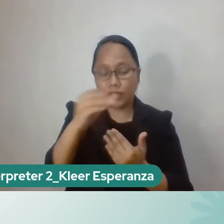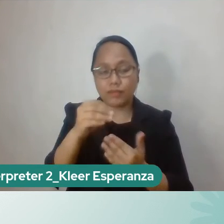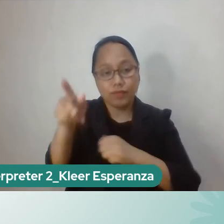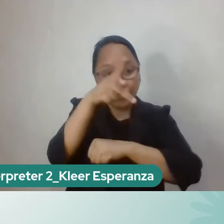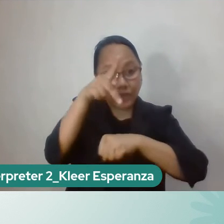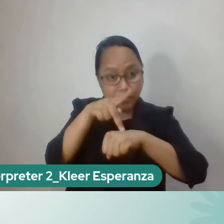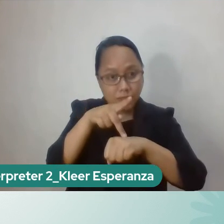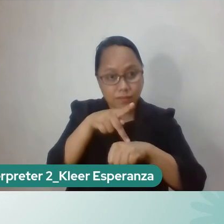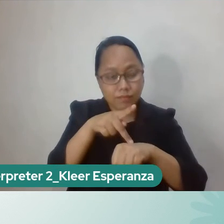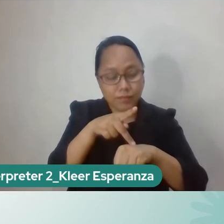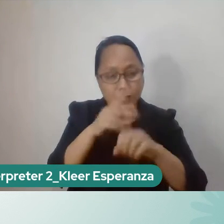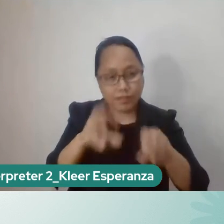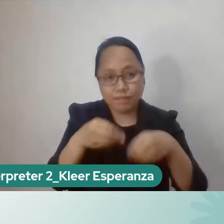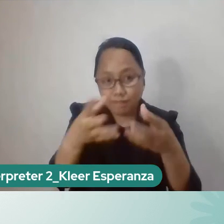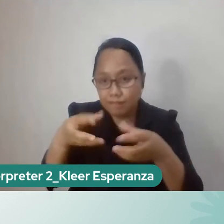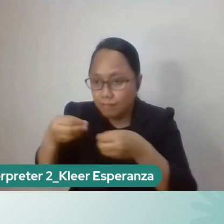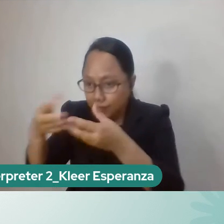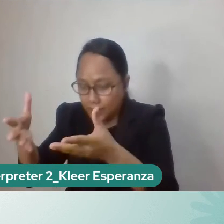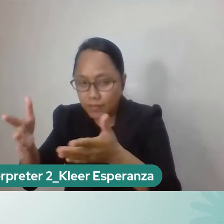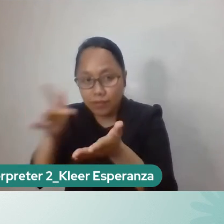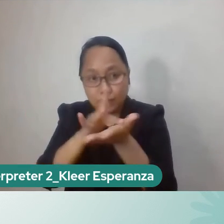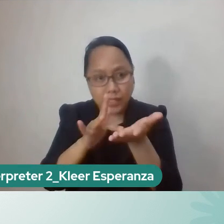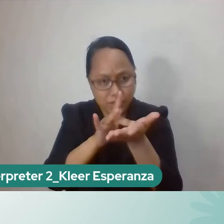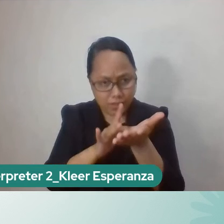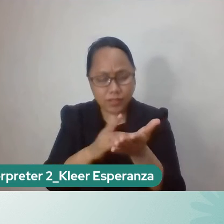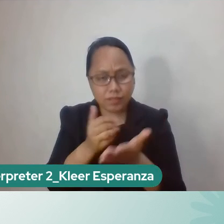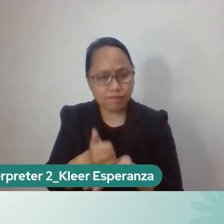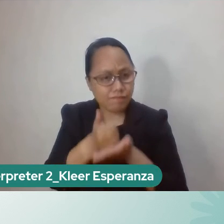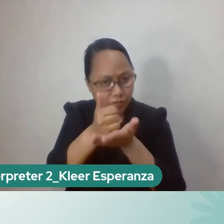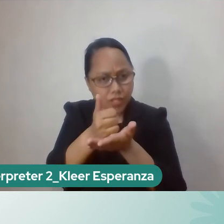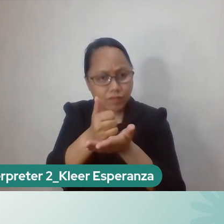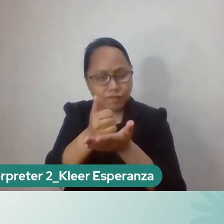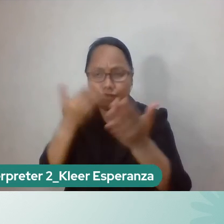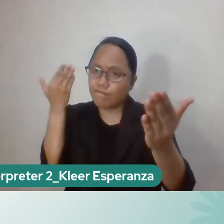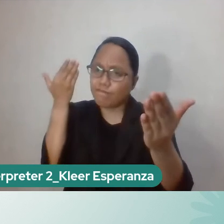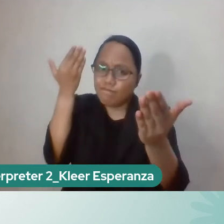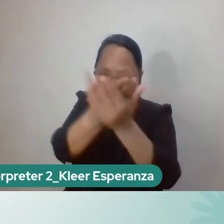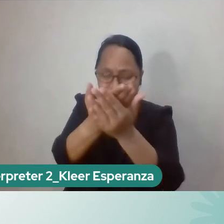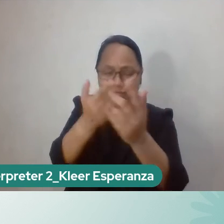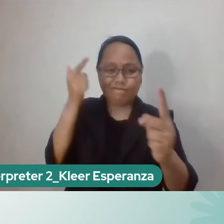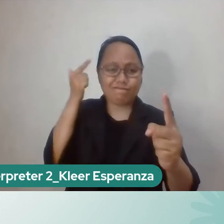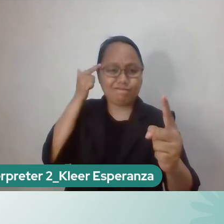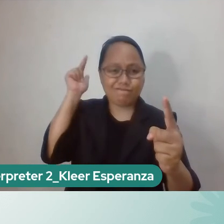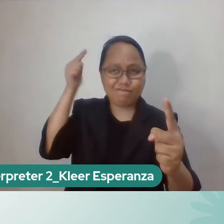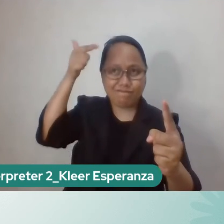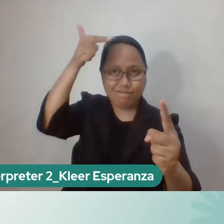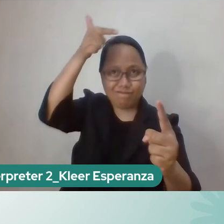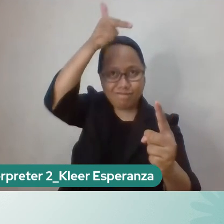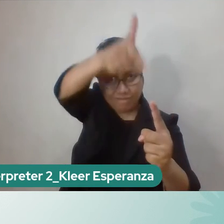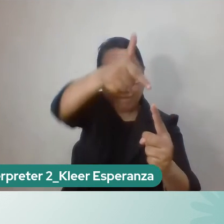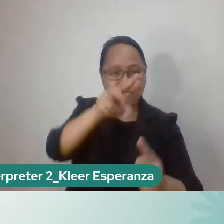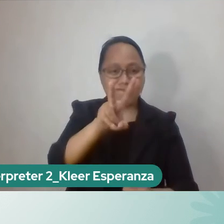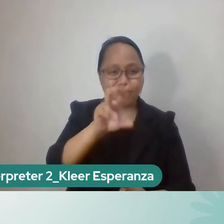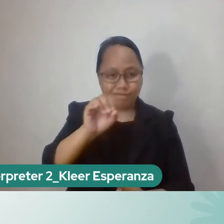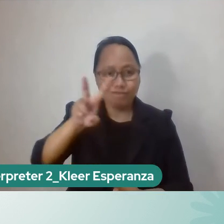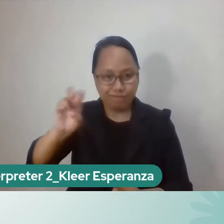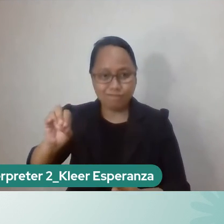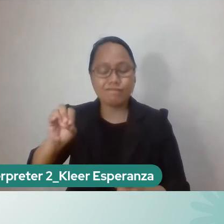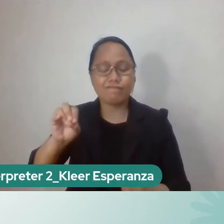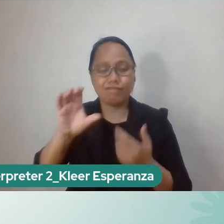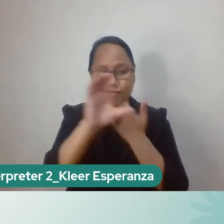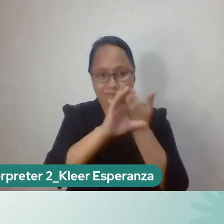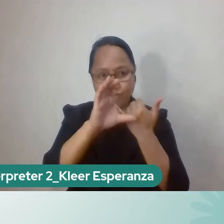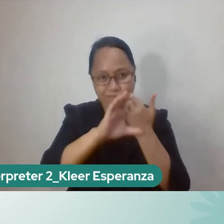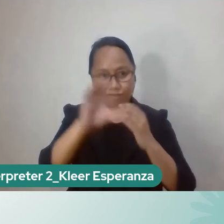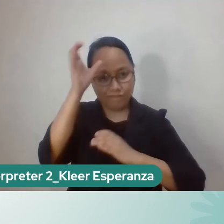help achieve the goals, the 2030 goals of cervical cancer elimination.